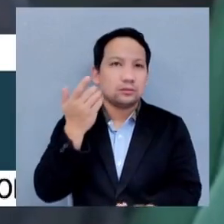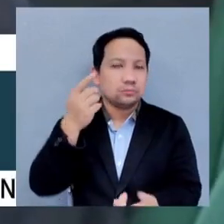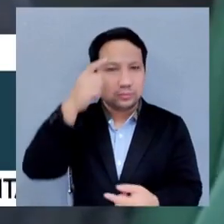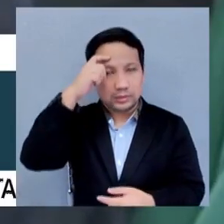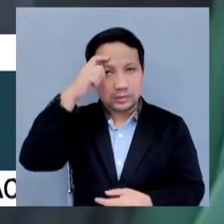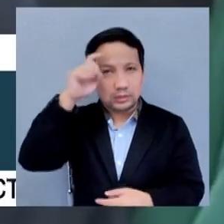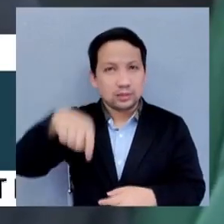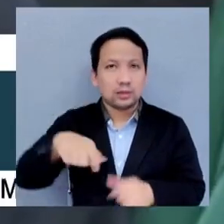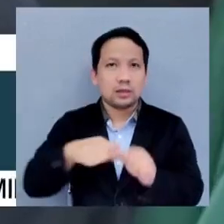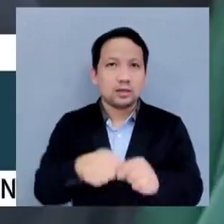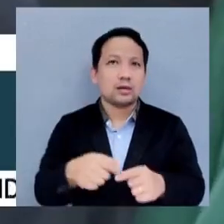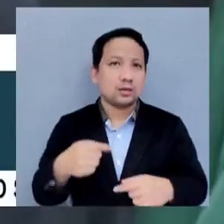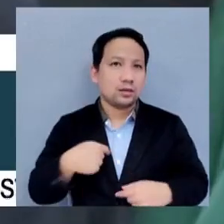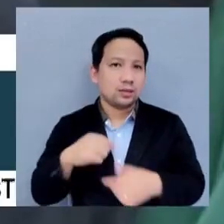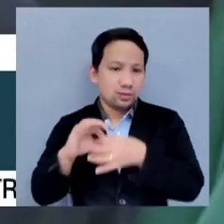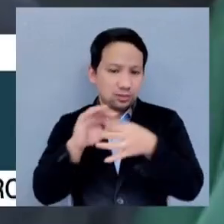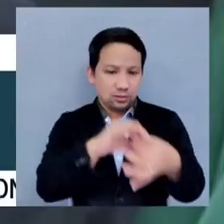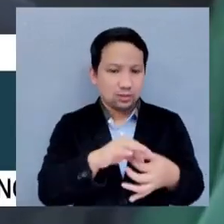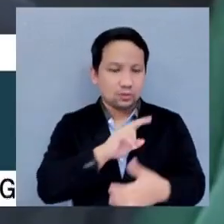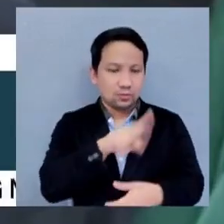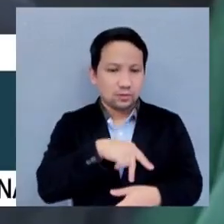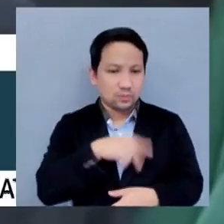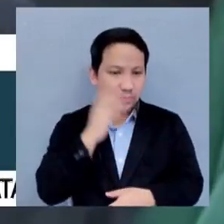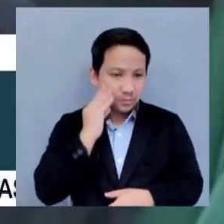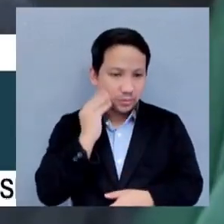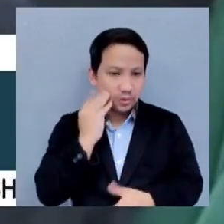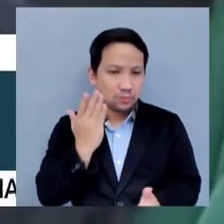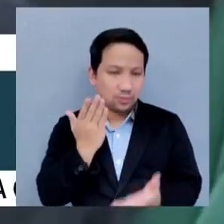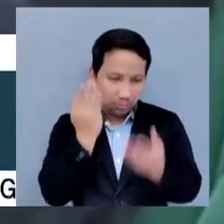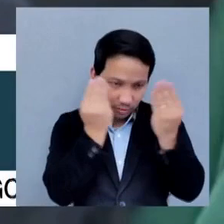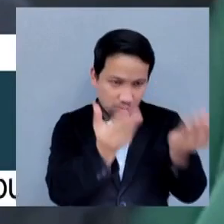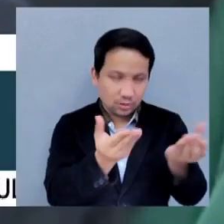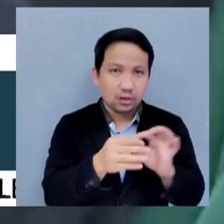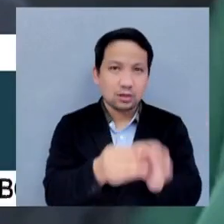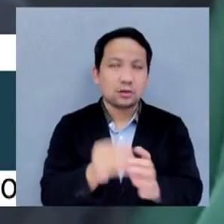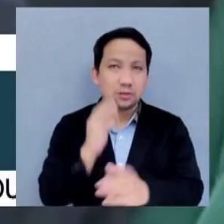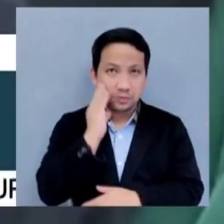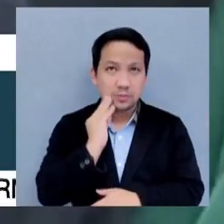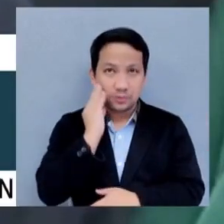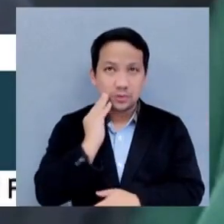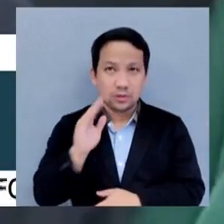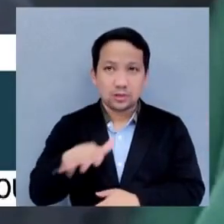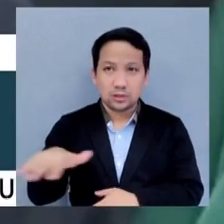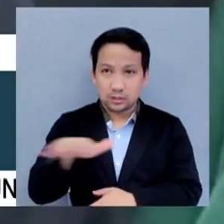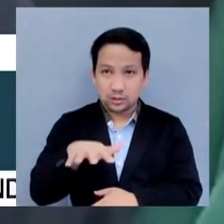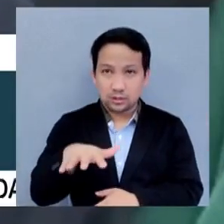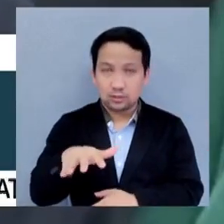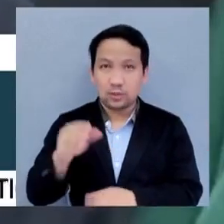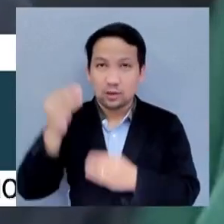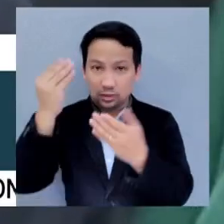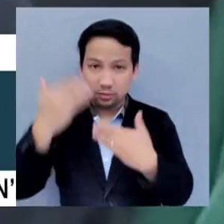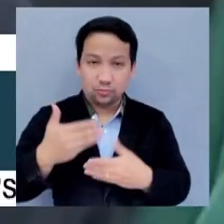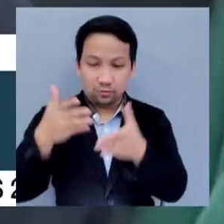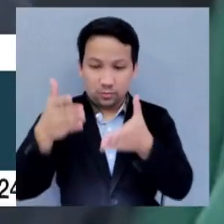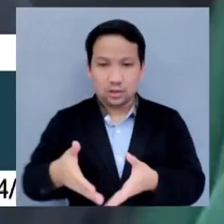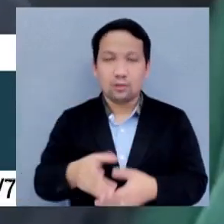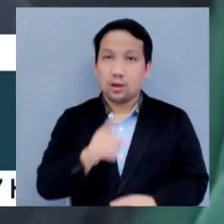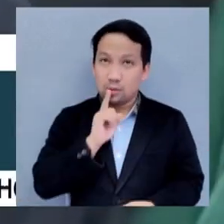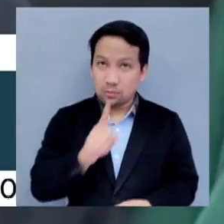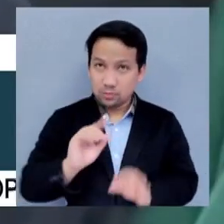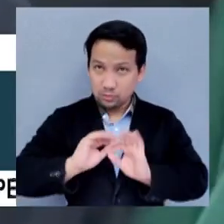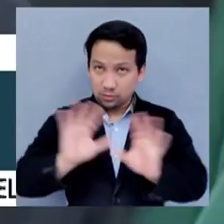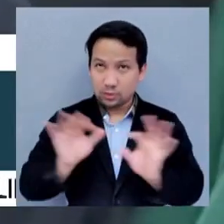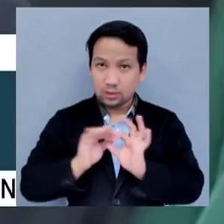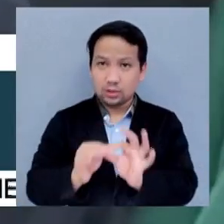only relaying my personal experience about my encounter with some of the informants. I want to make it clear that